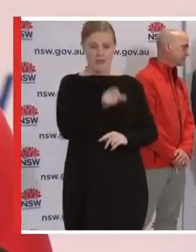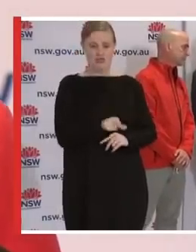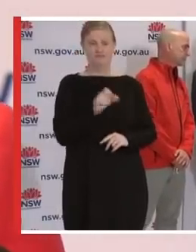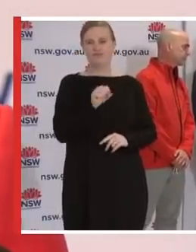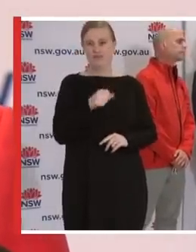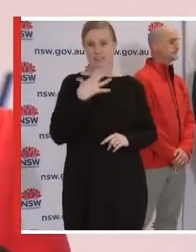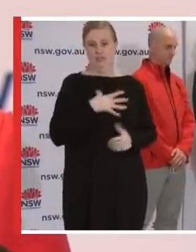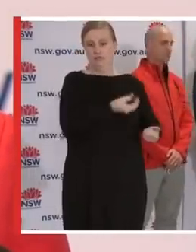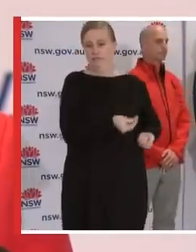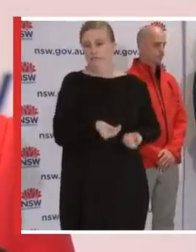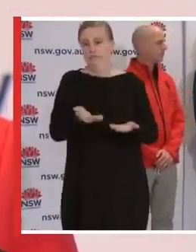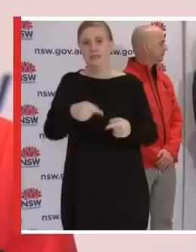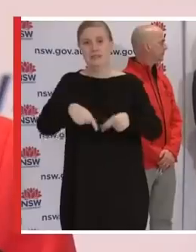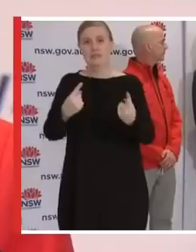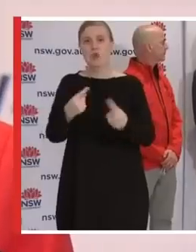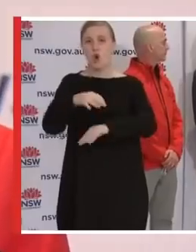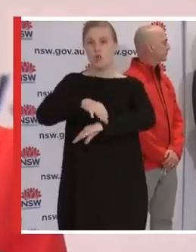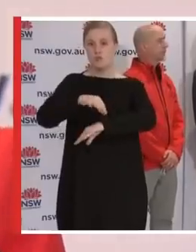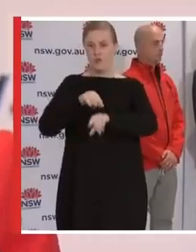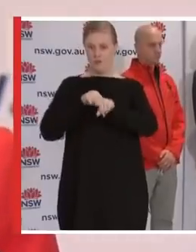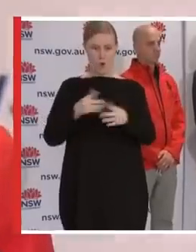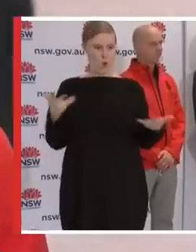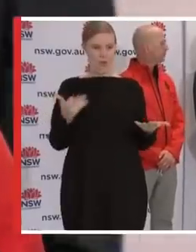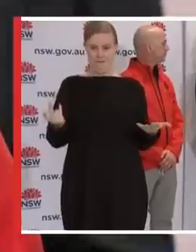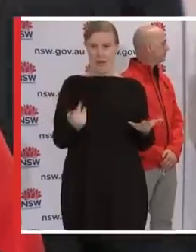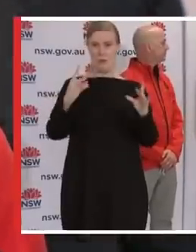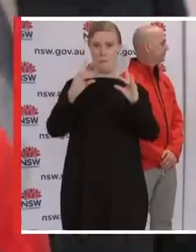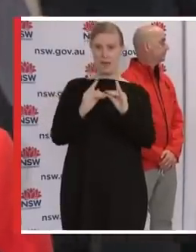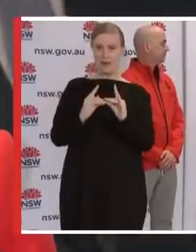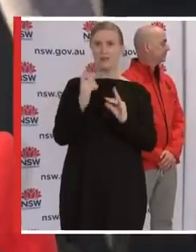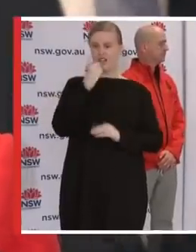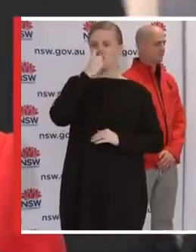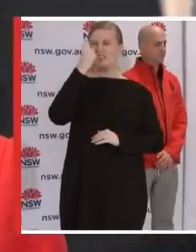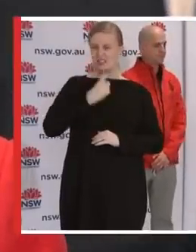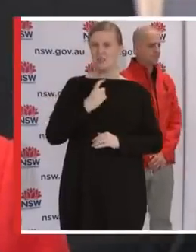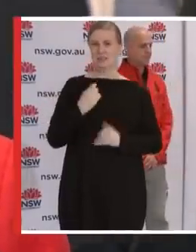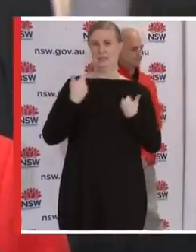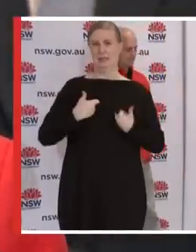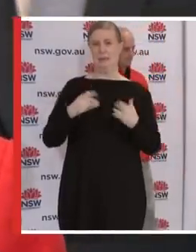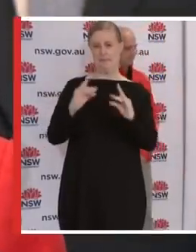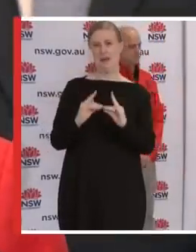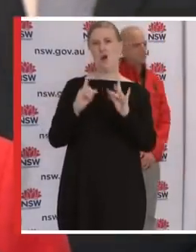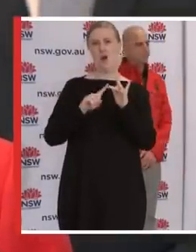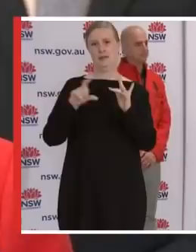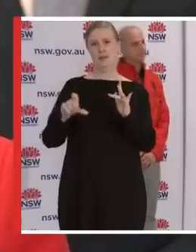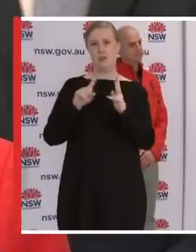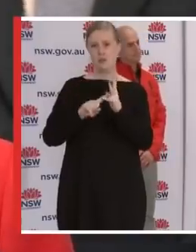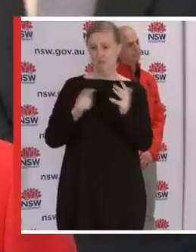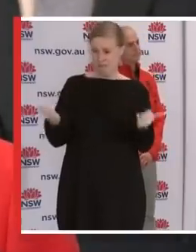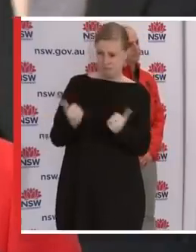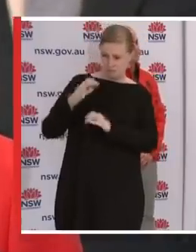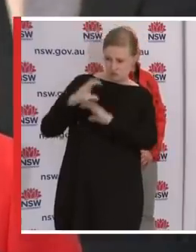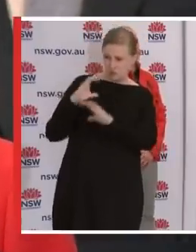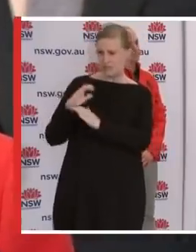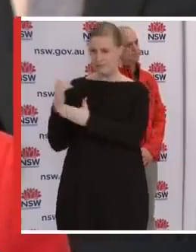ICU availability. Clearly, a large number of the southwestern Sydney communities live very close